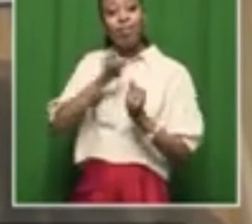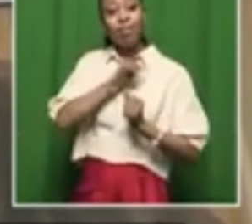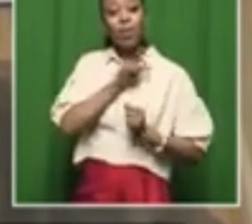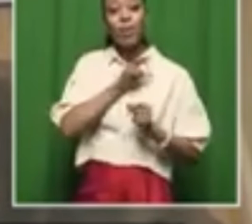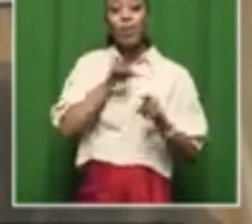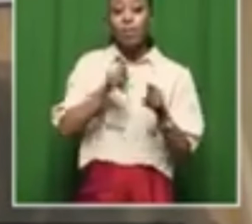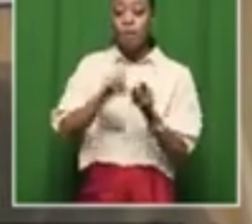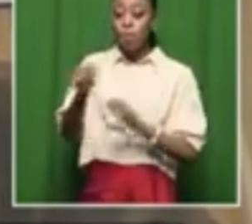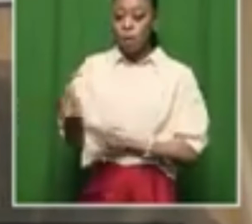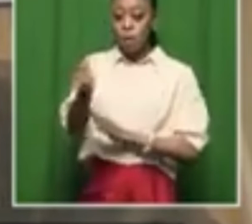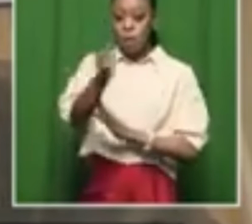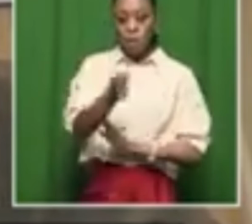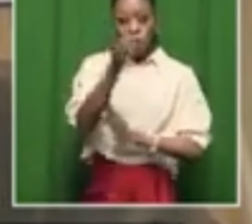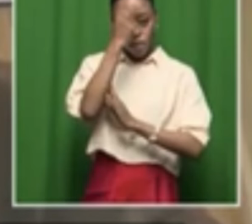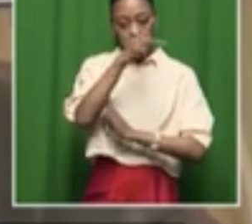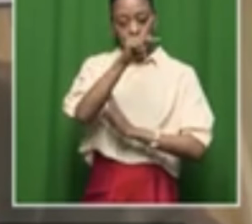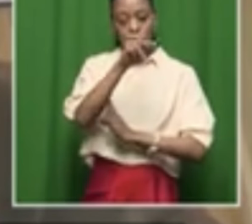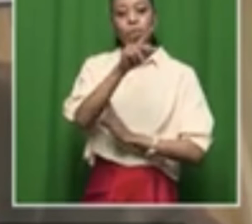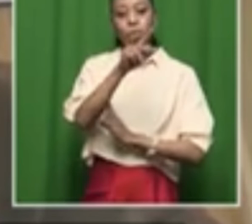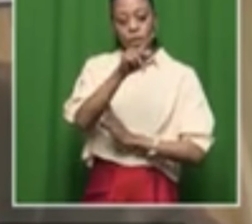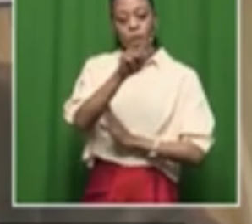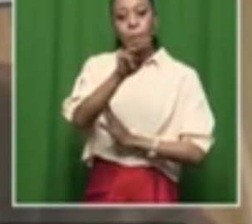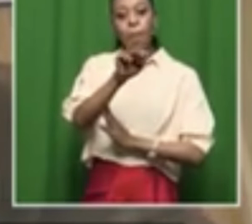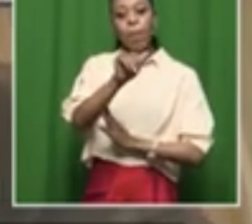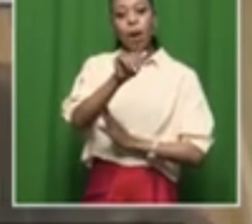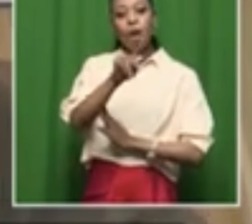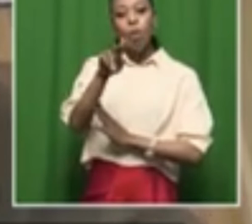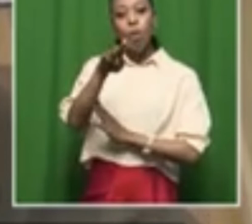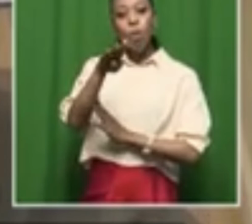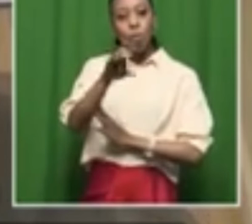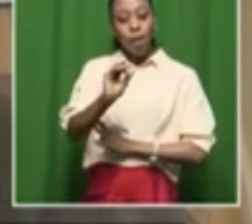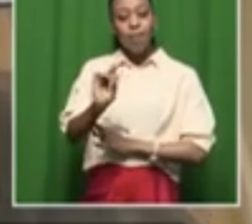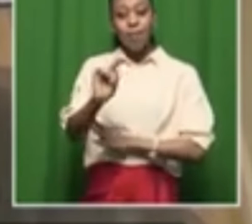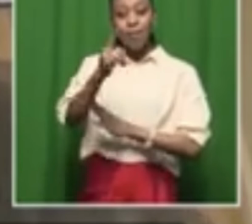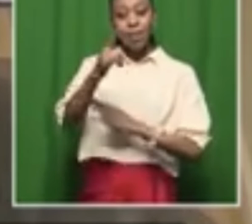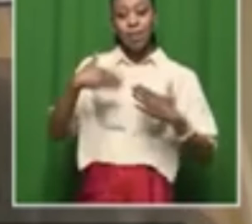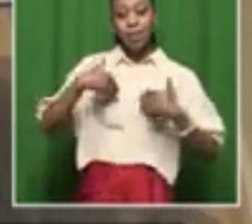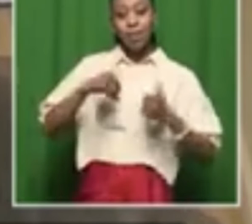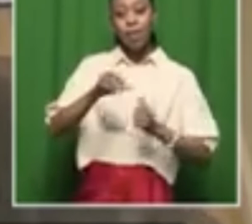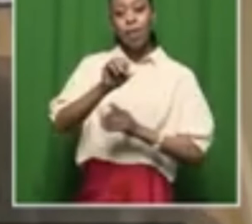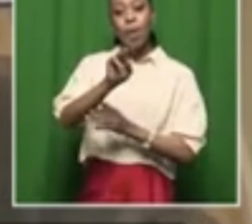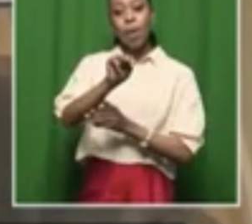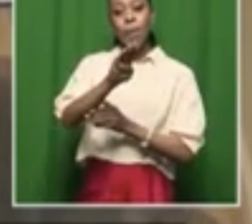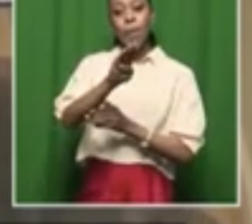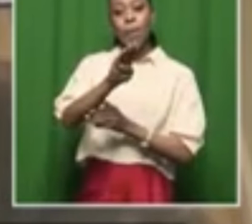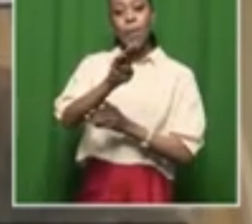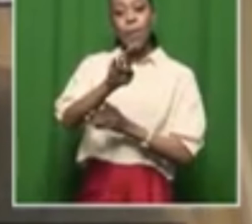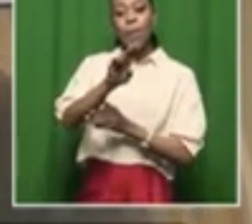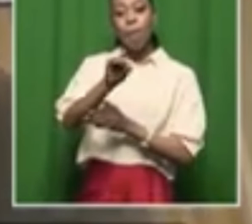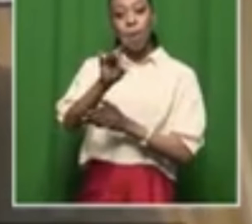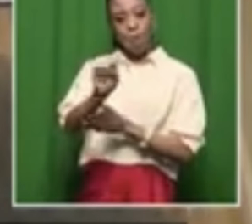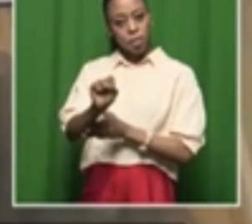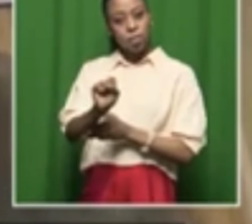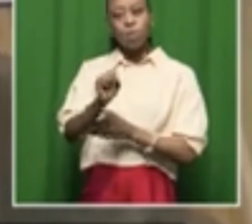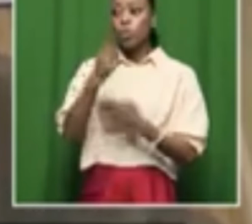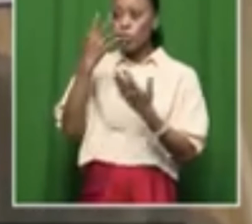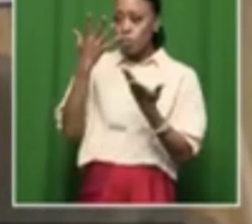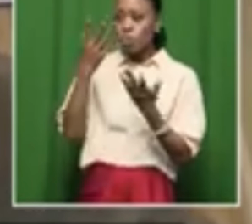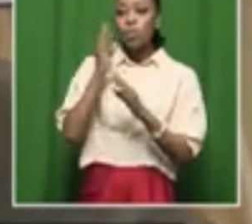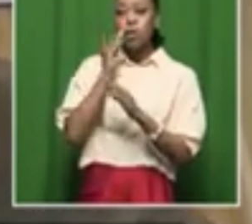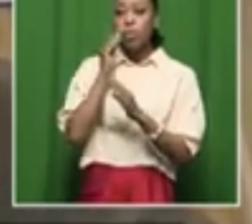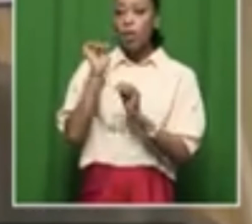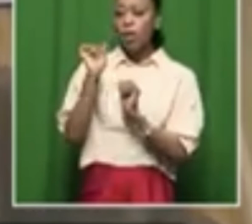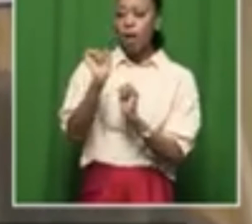we appointed Professor Malrab Turumakova as the first health UMBAT. And you know his work. You've seen what he has done, starting with Life